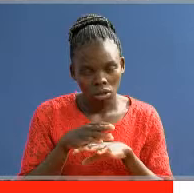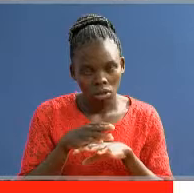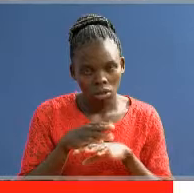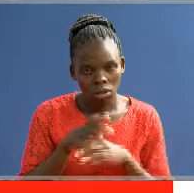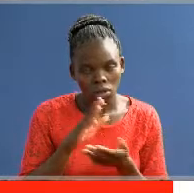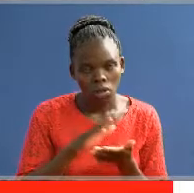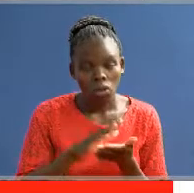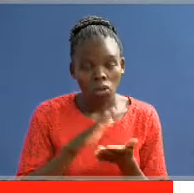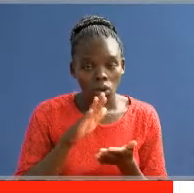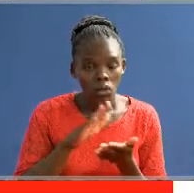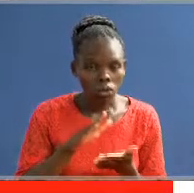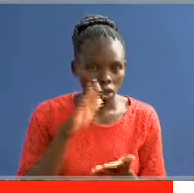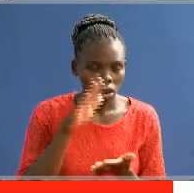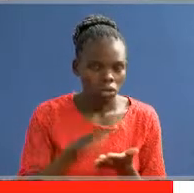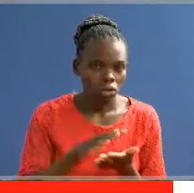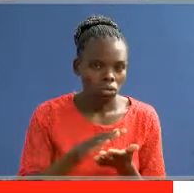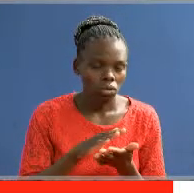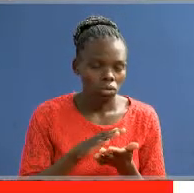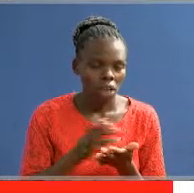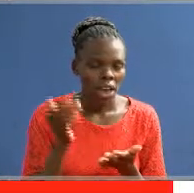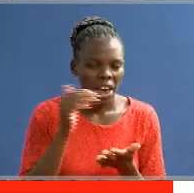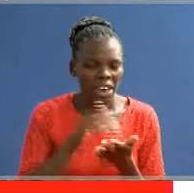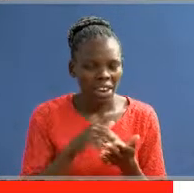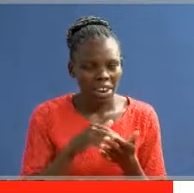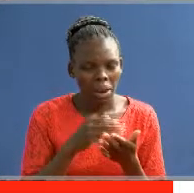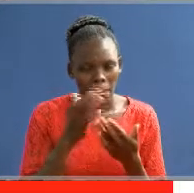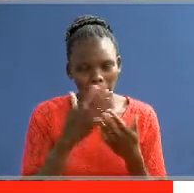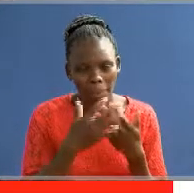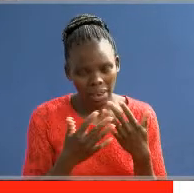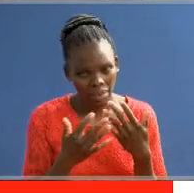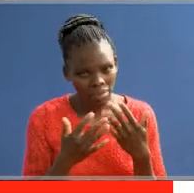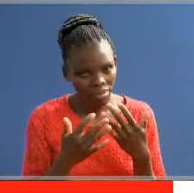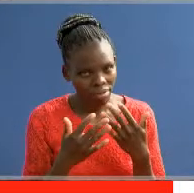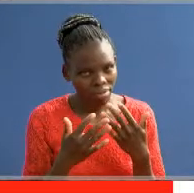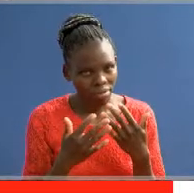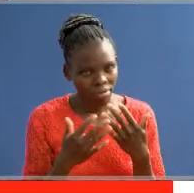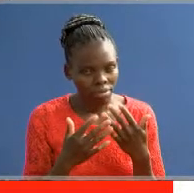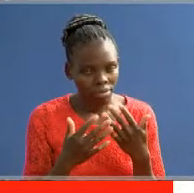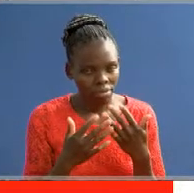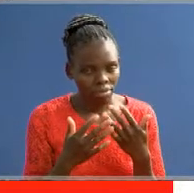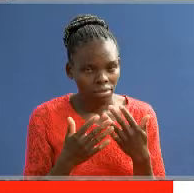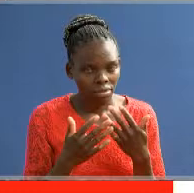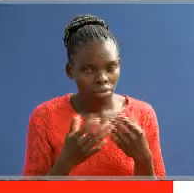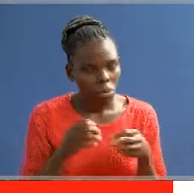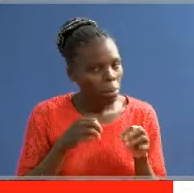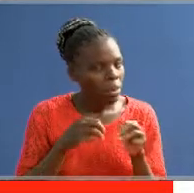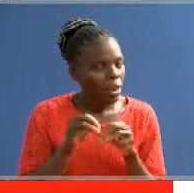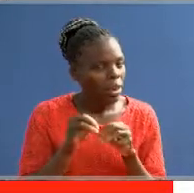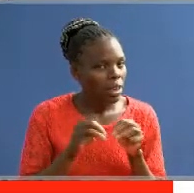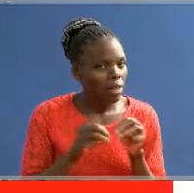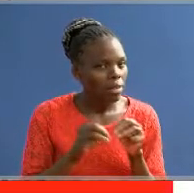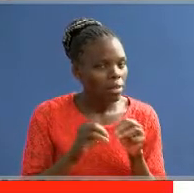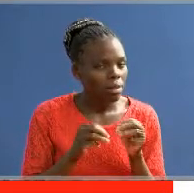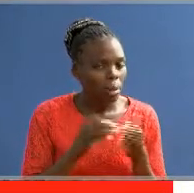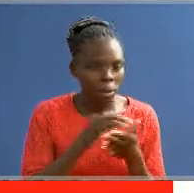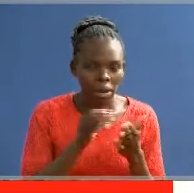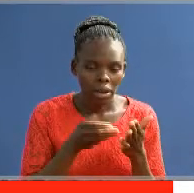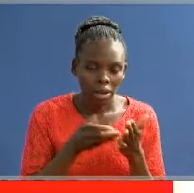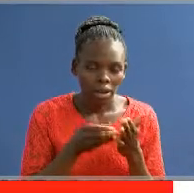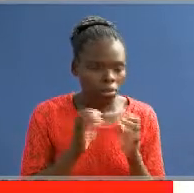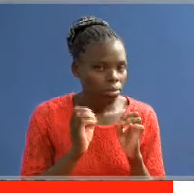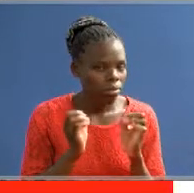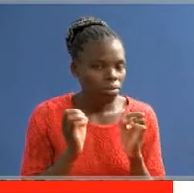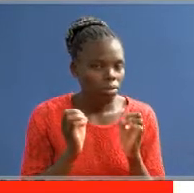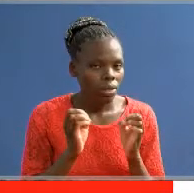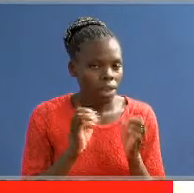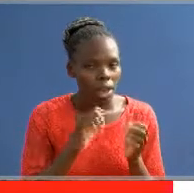which then increases the likelihood of you having bleeding. You get nausea and vomiting, which you're able to control with good medication. But then you also get